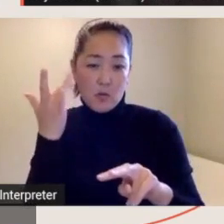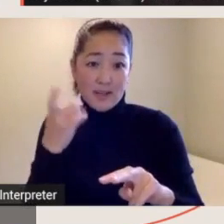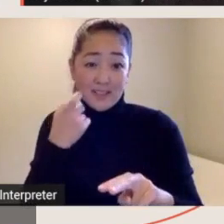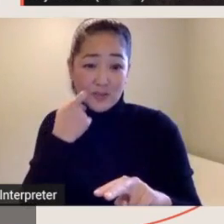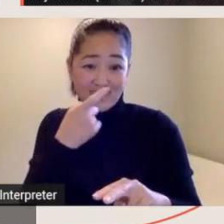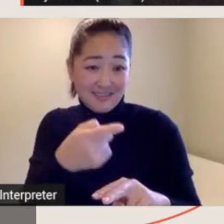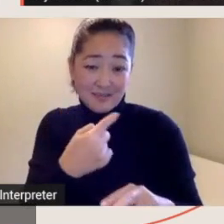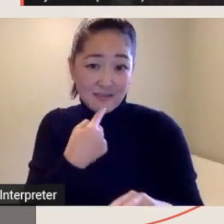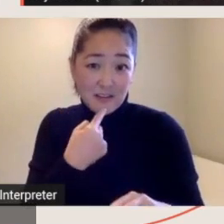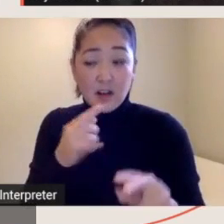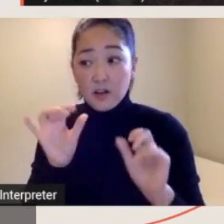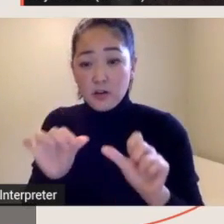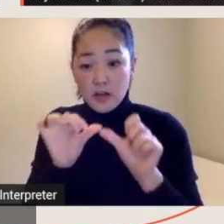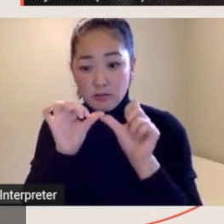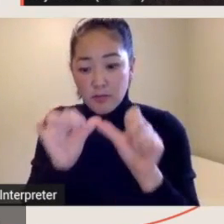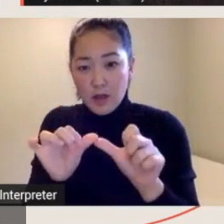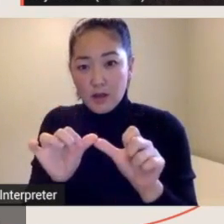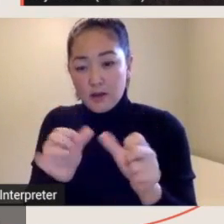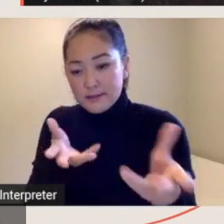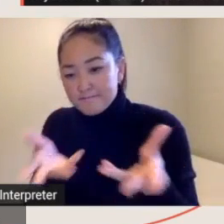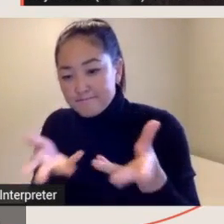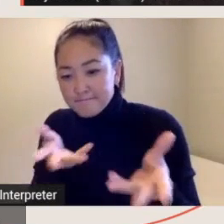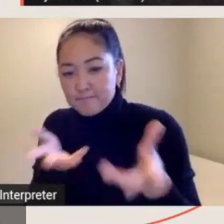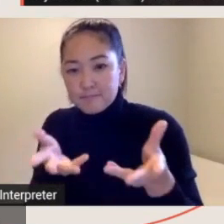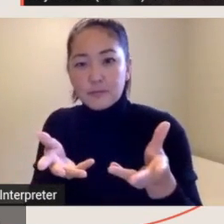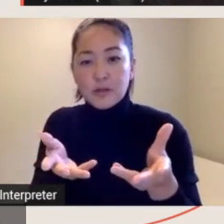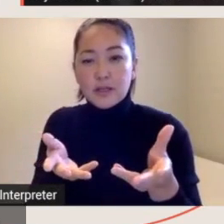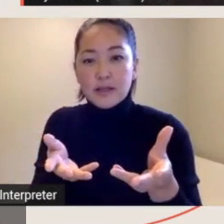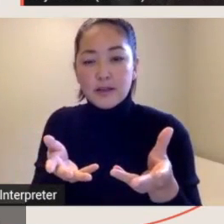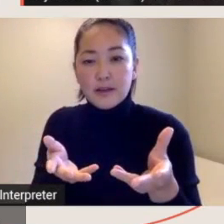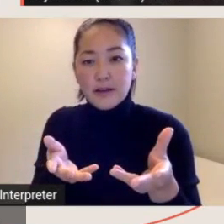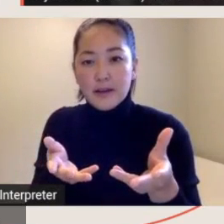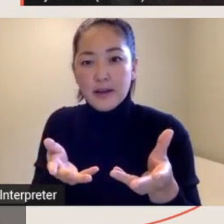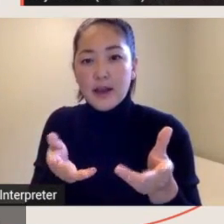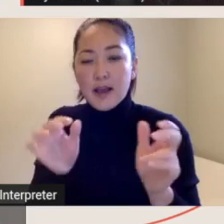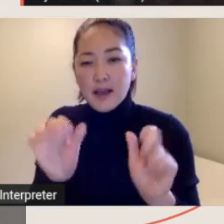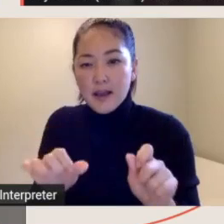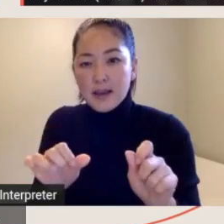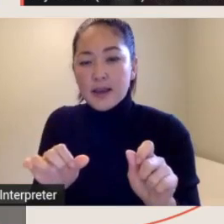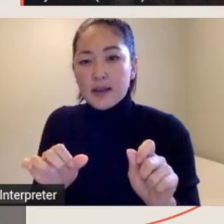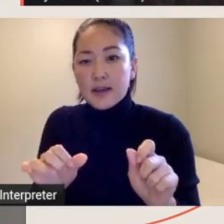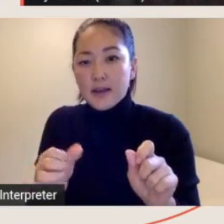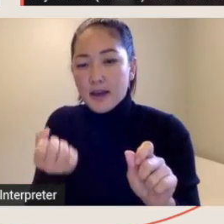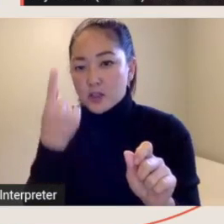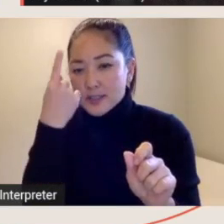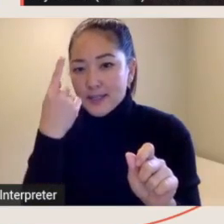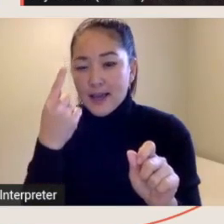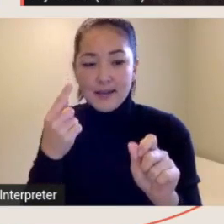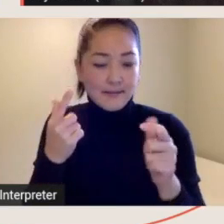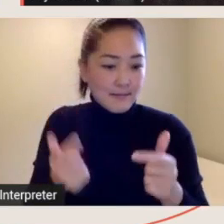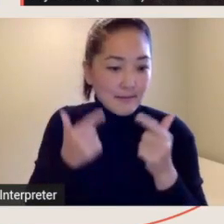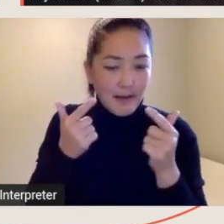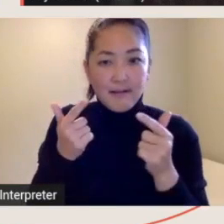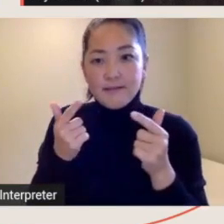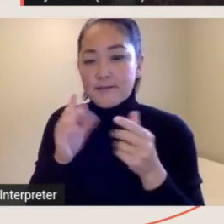just said, that you can spend a lot of time and you can actually in depth understand the life and the stories of